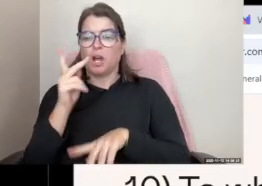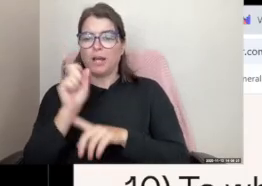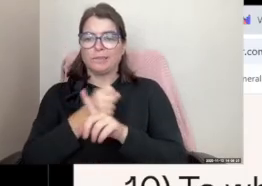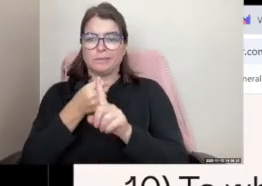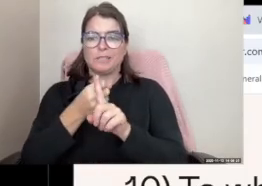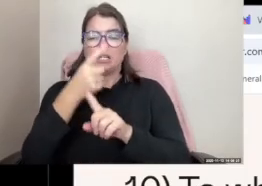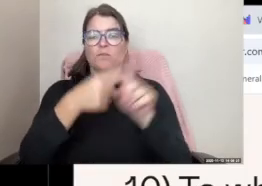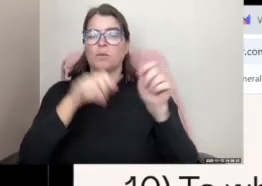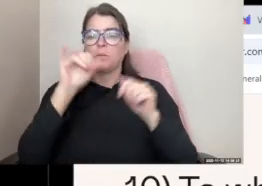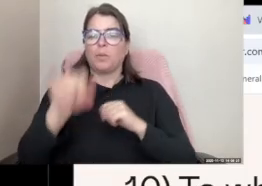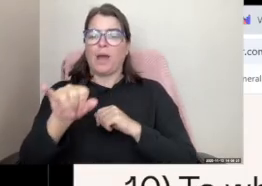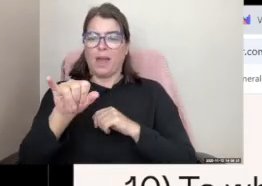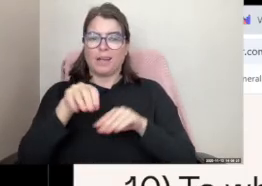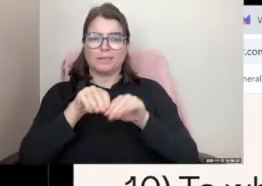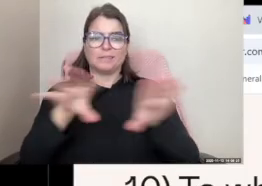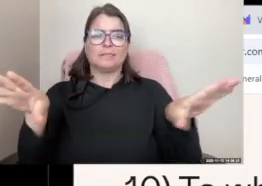into.